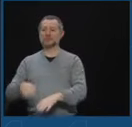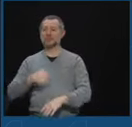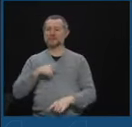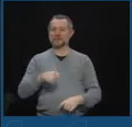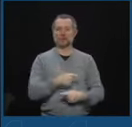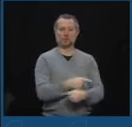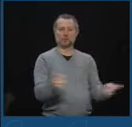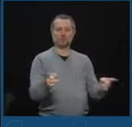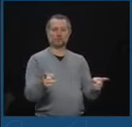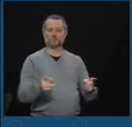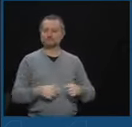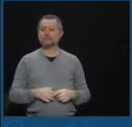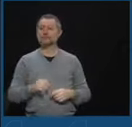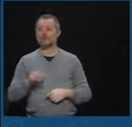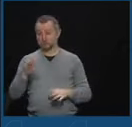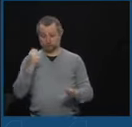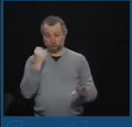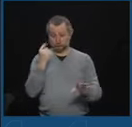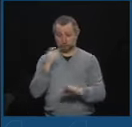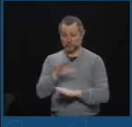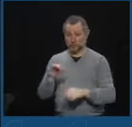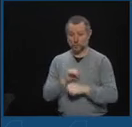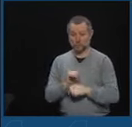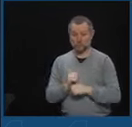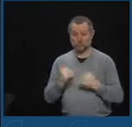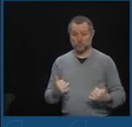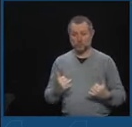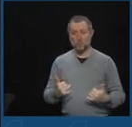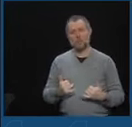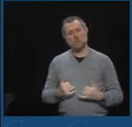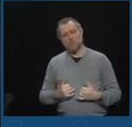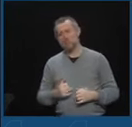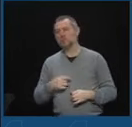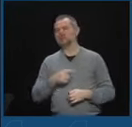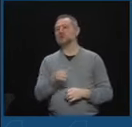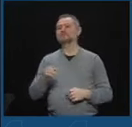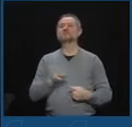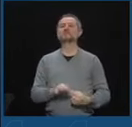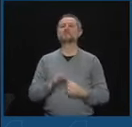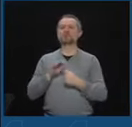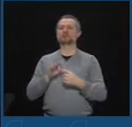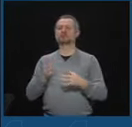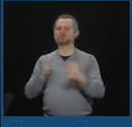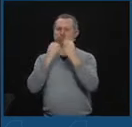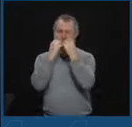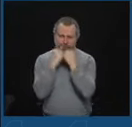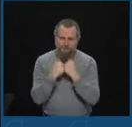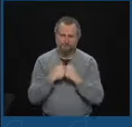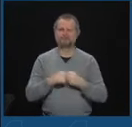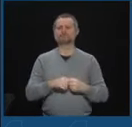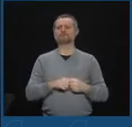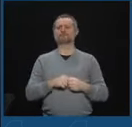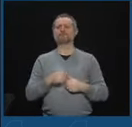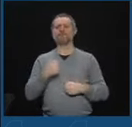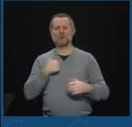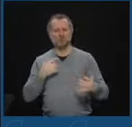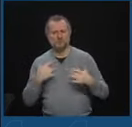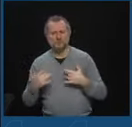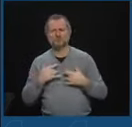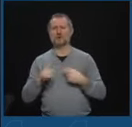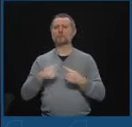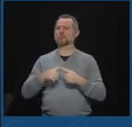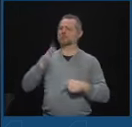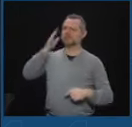mistake, what you're doing today truly sets you apart as a caring individual, someone who's concerned about the future and the lives